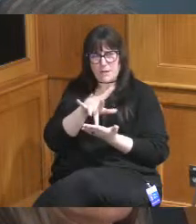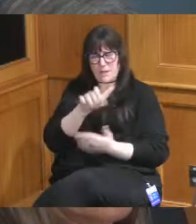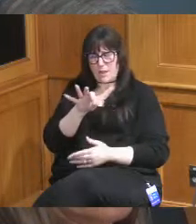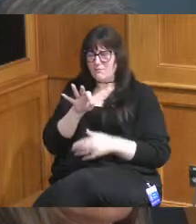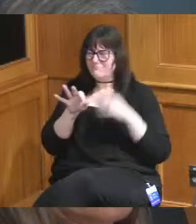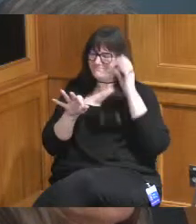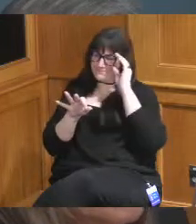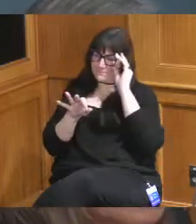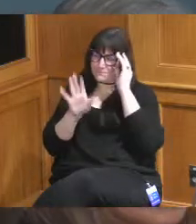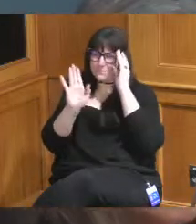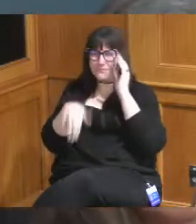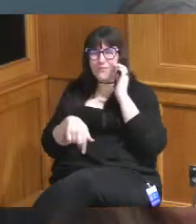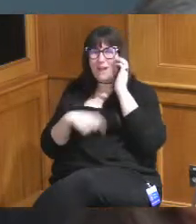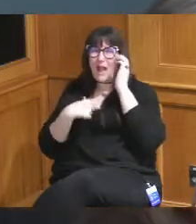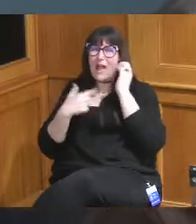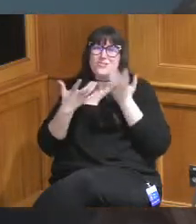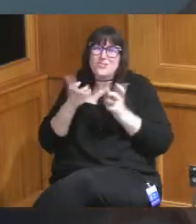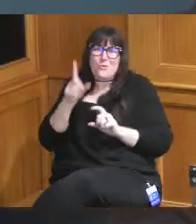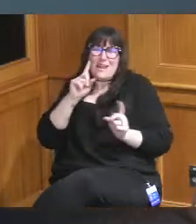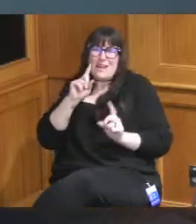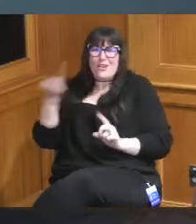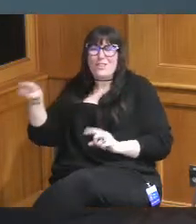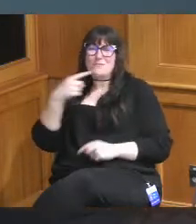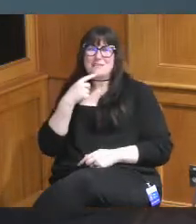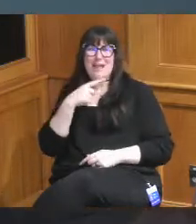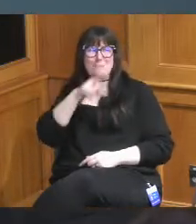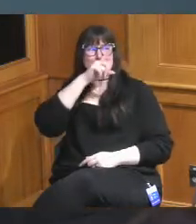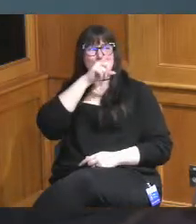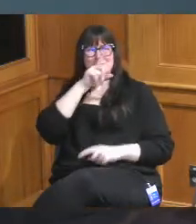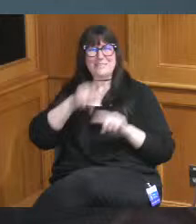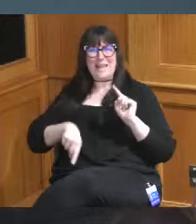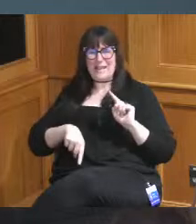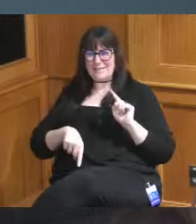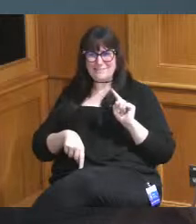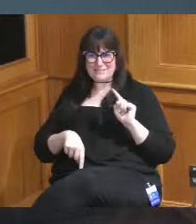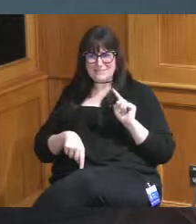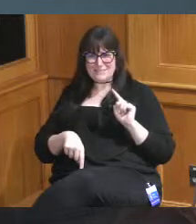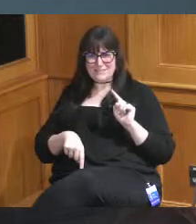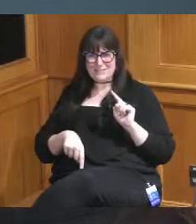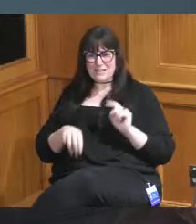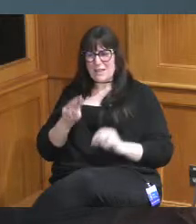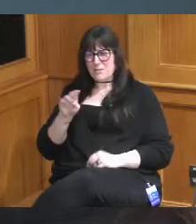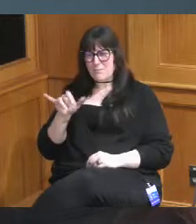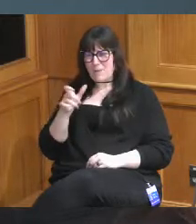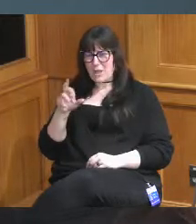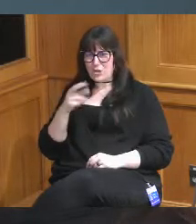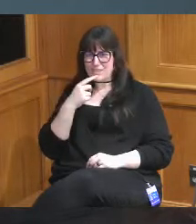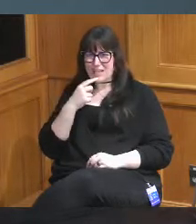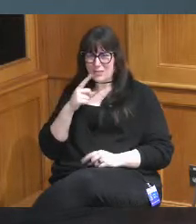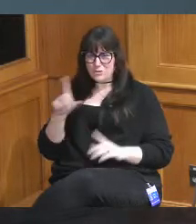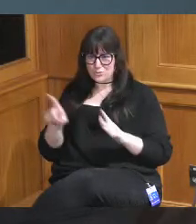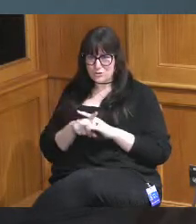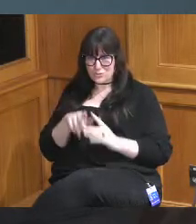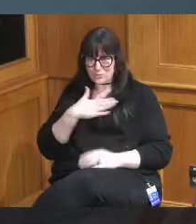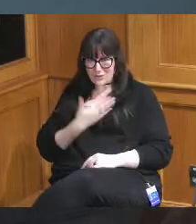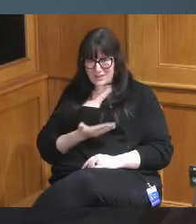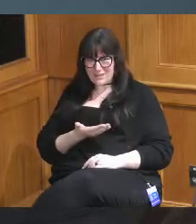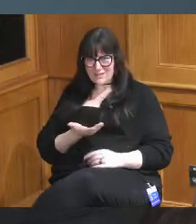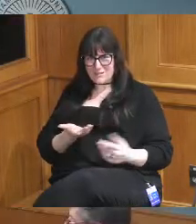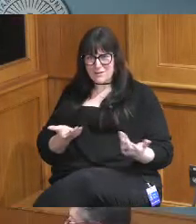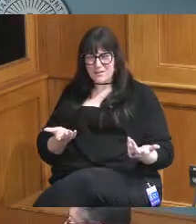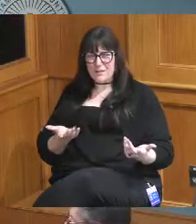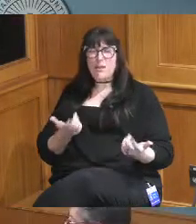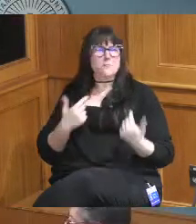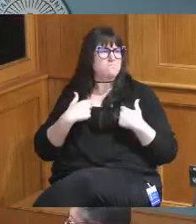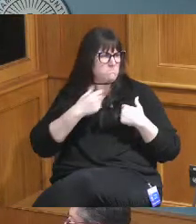I just don't want to hear, I can't answer that, Well, I know the mayor was saying she would come, and yeah, go ahead. Well, and I think